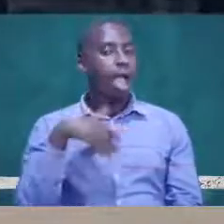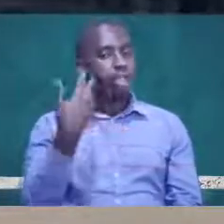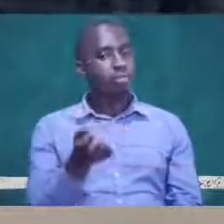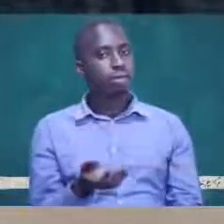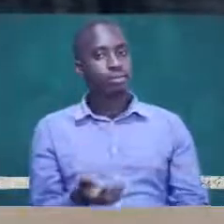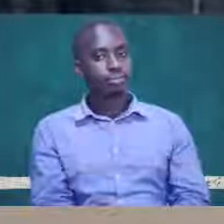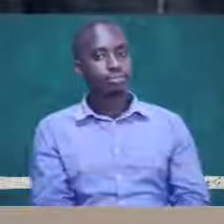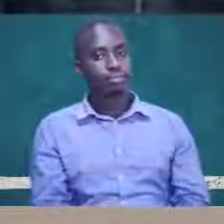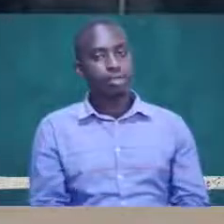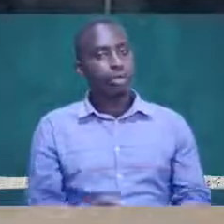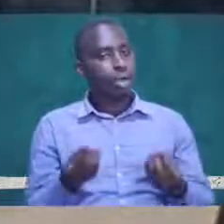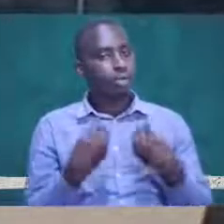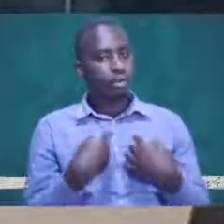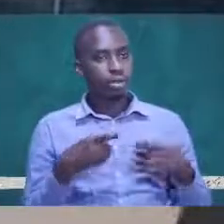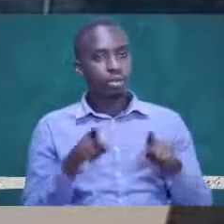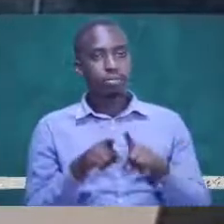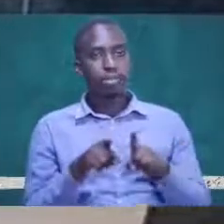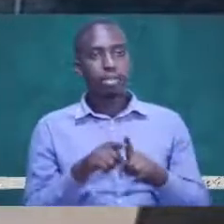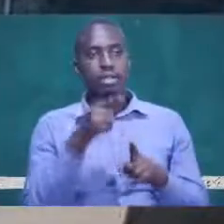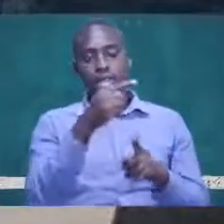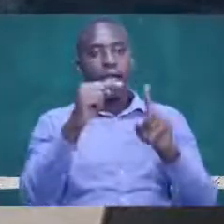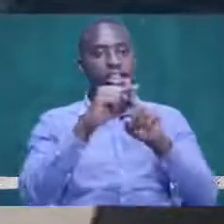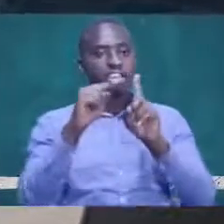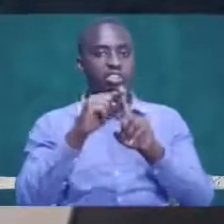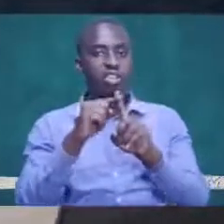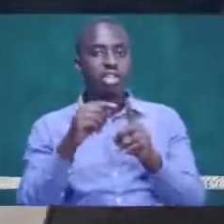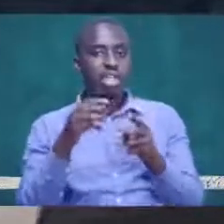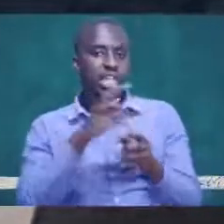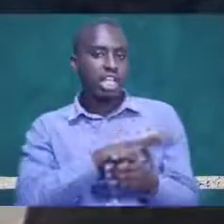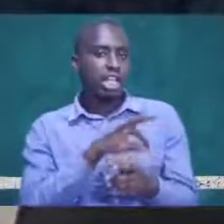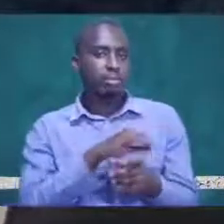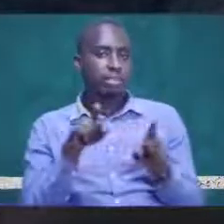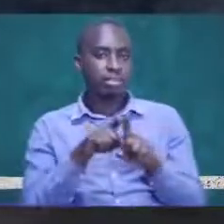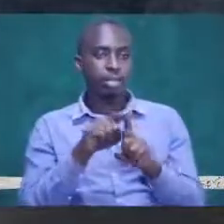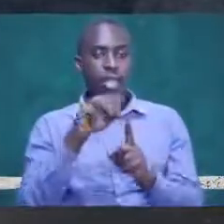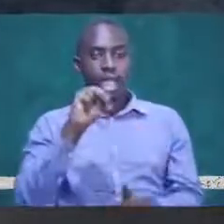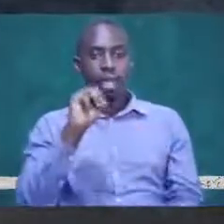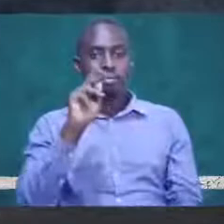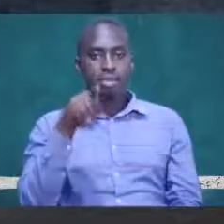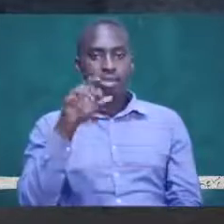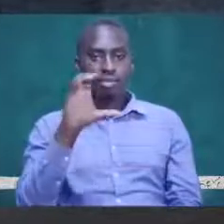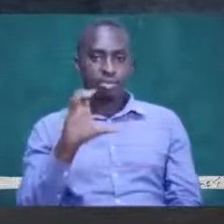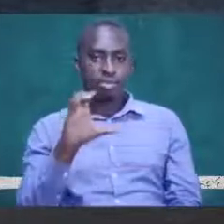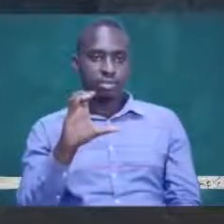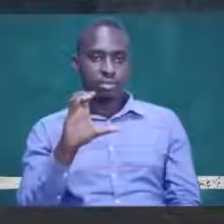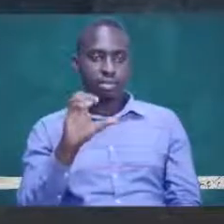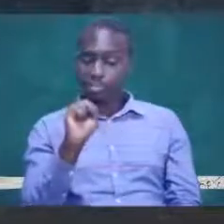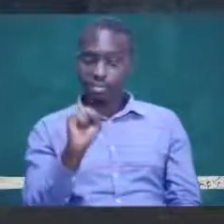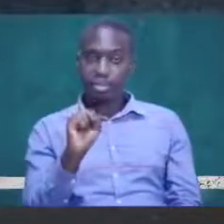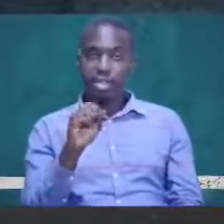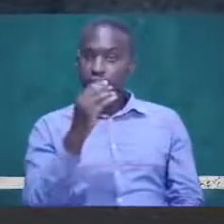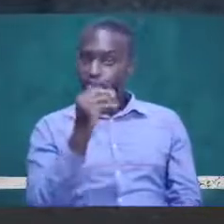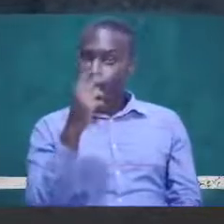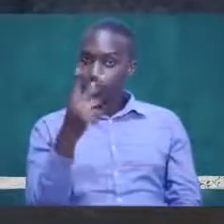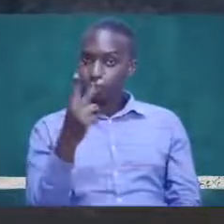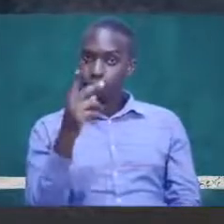that the fraction of the additional income that is saved, which is marginal propensity to save, is 0.2,